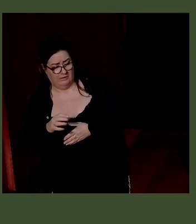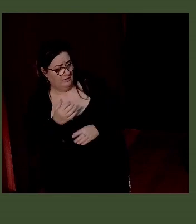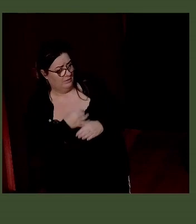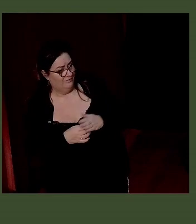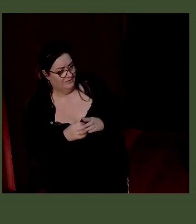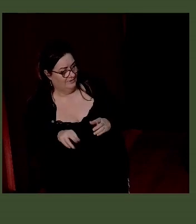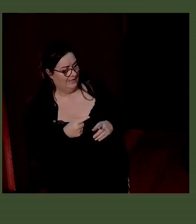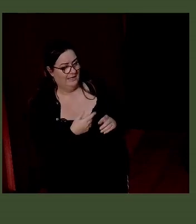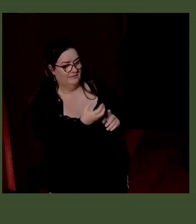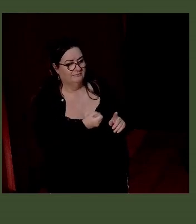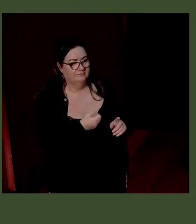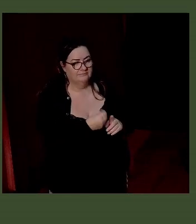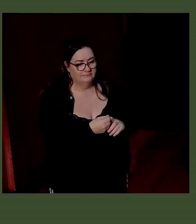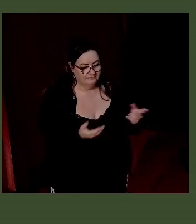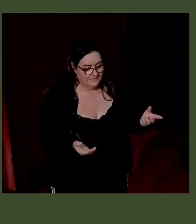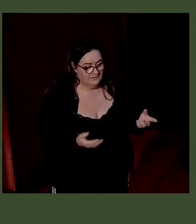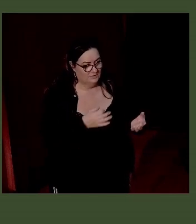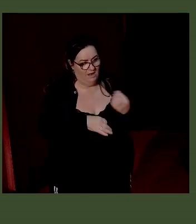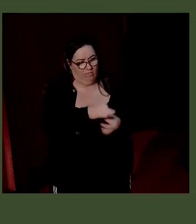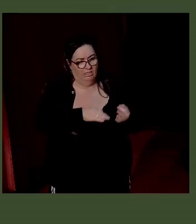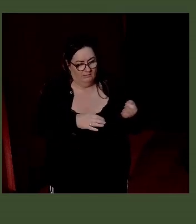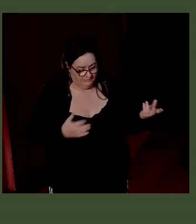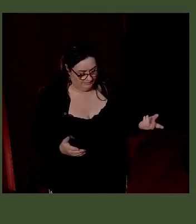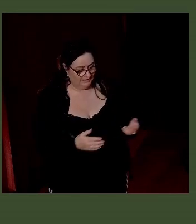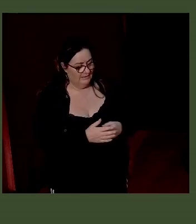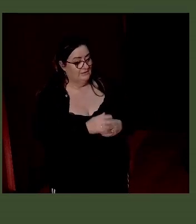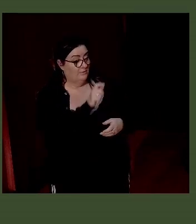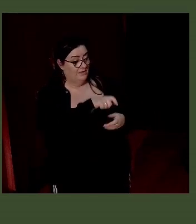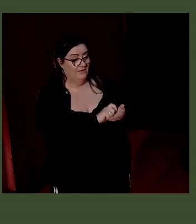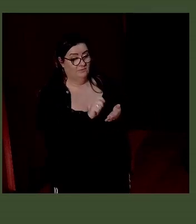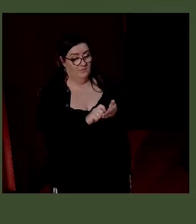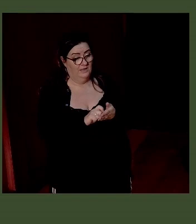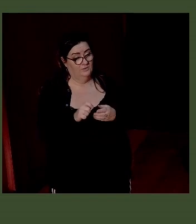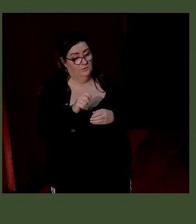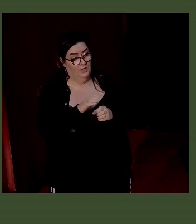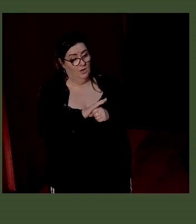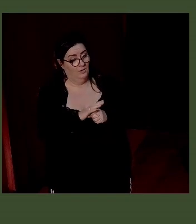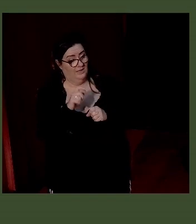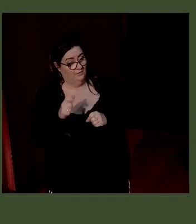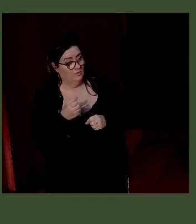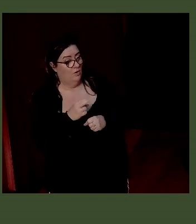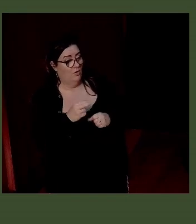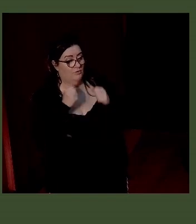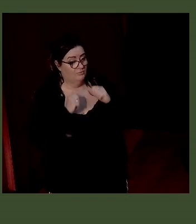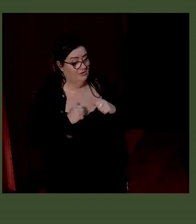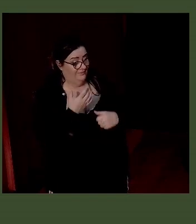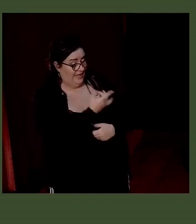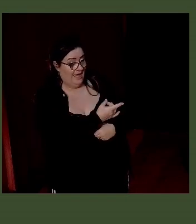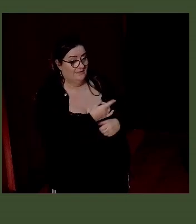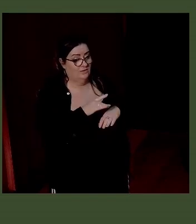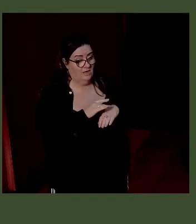to it for local officials. An applicant would have to apply to a local councillor or get a doctor or priest to apply on their